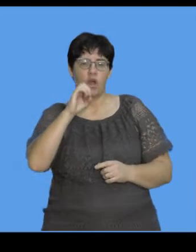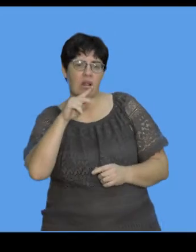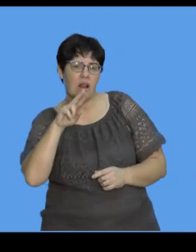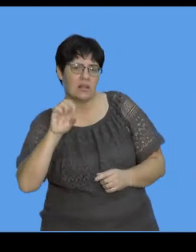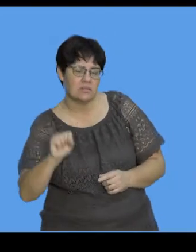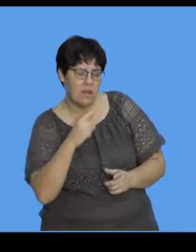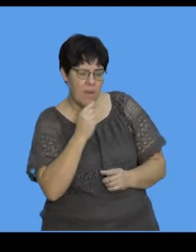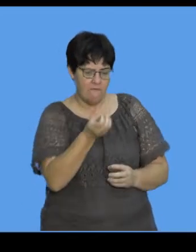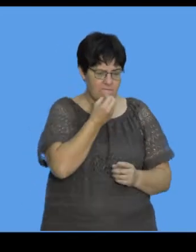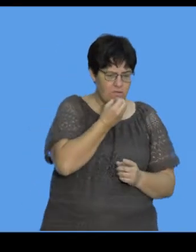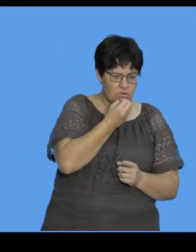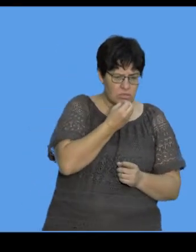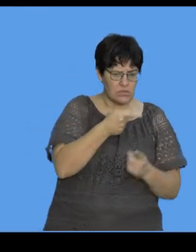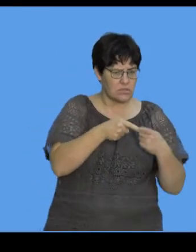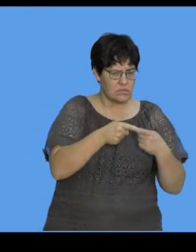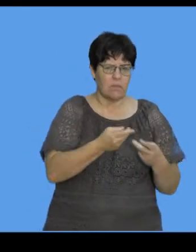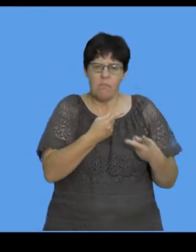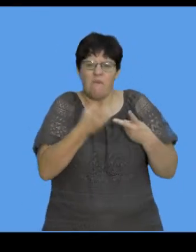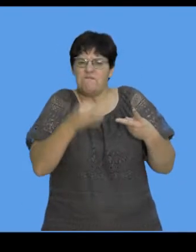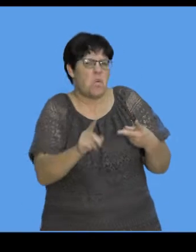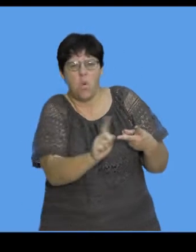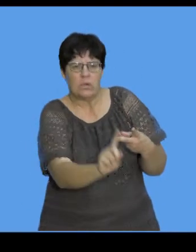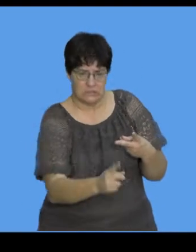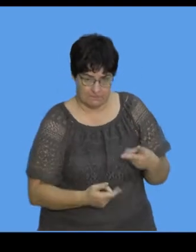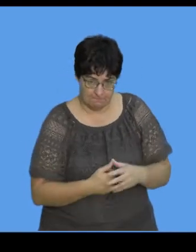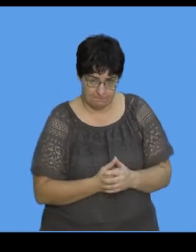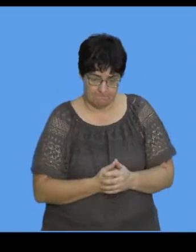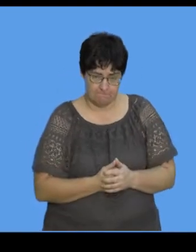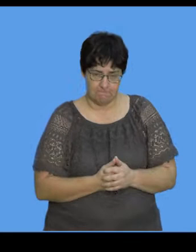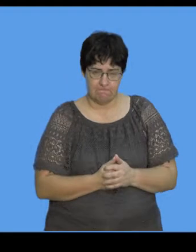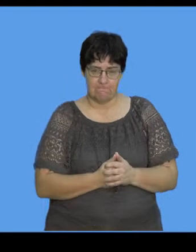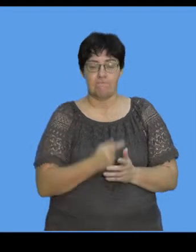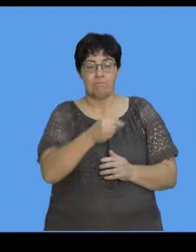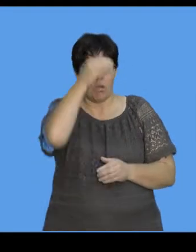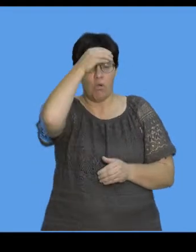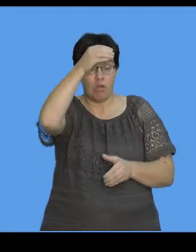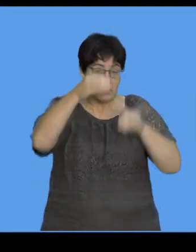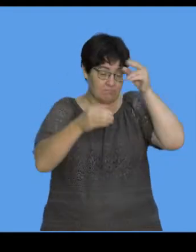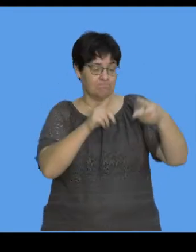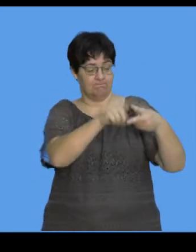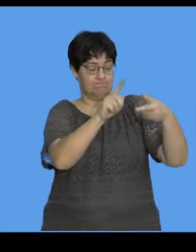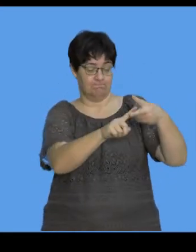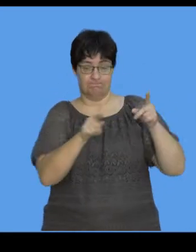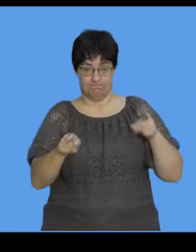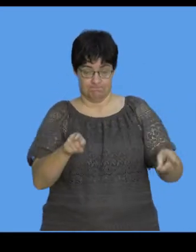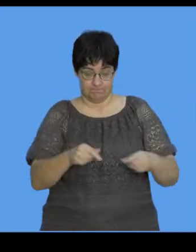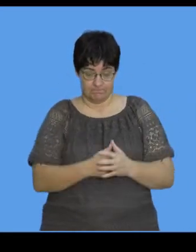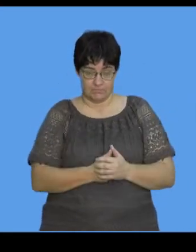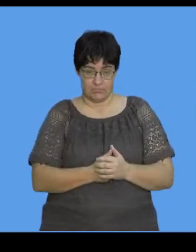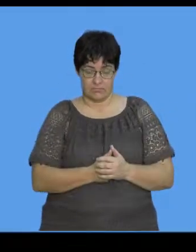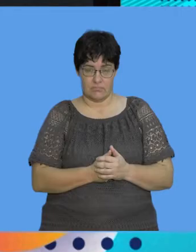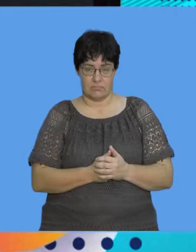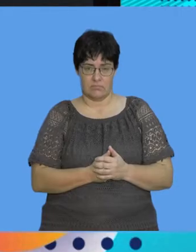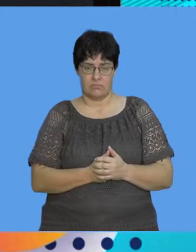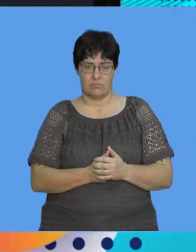that I eat, what am I going to use it for? Okay, now, two concepts that we're going to look at. Today's